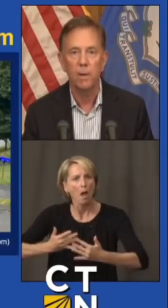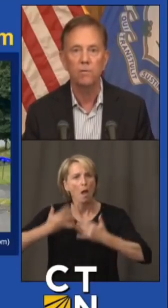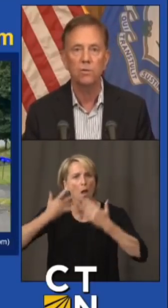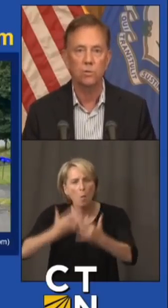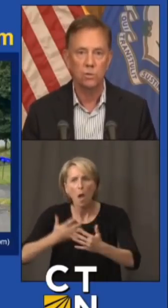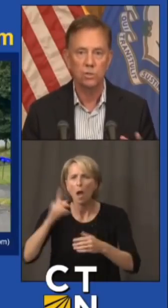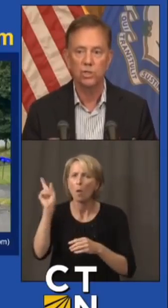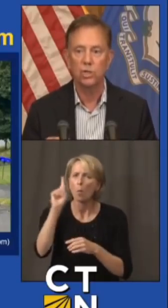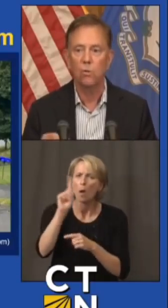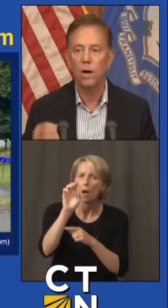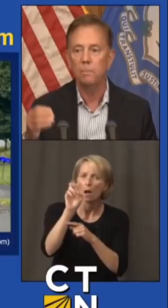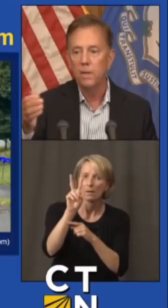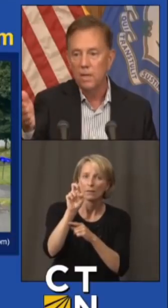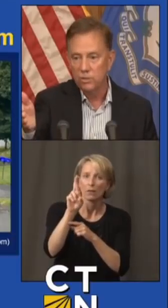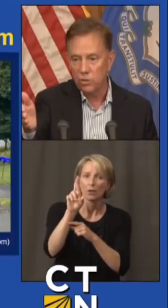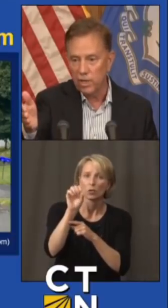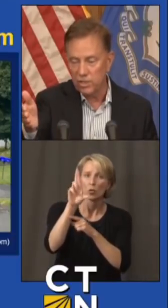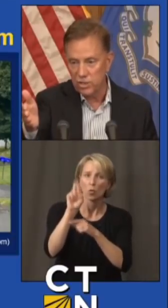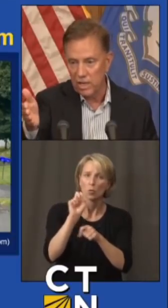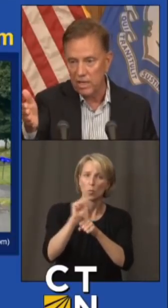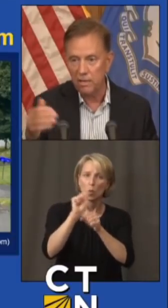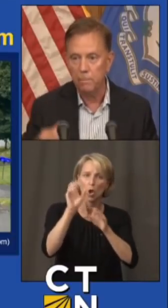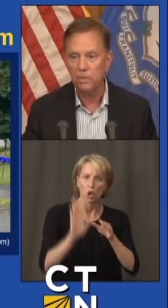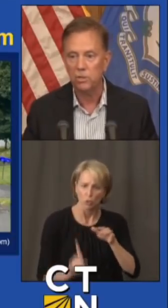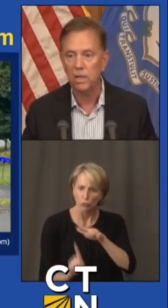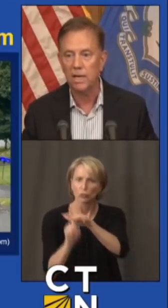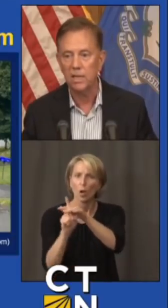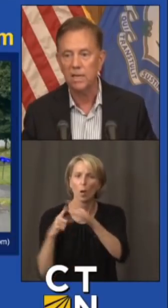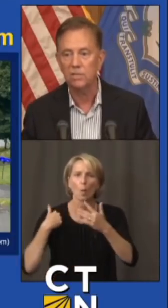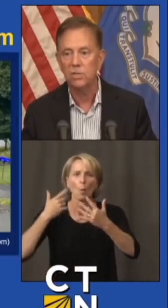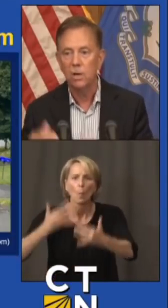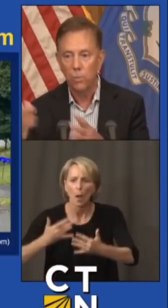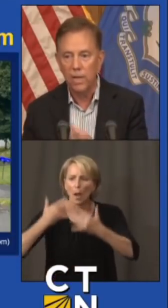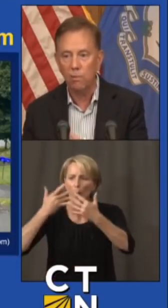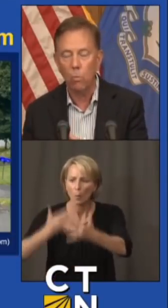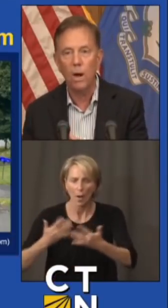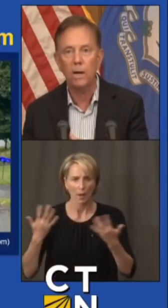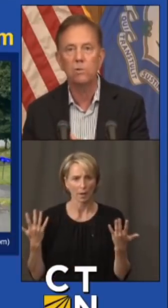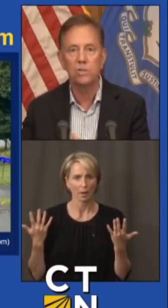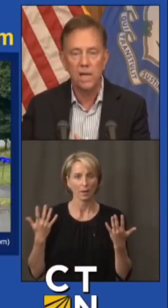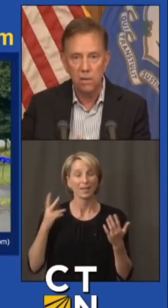lineman from Eversource to show up. So you could see in a picture like this,